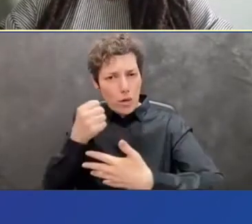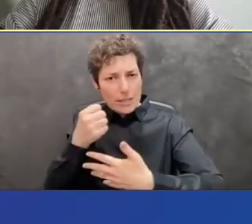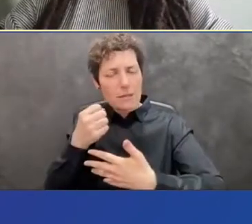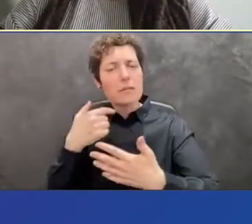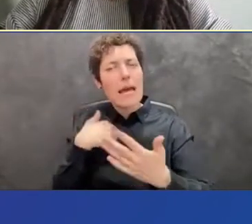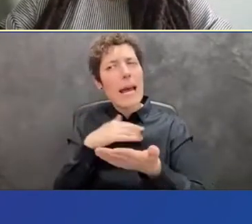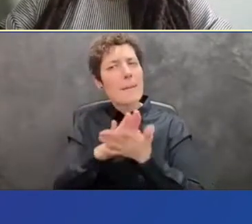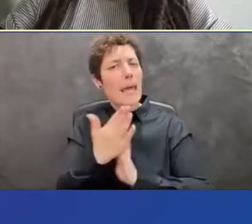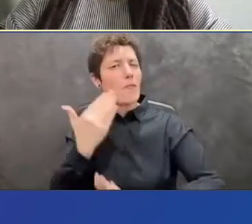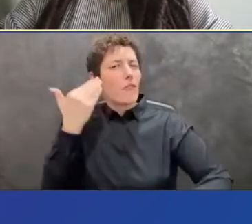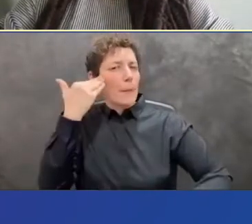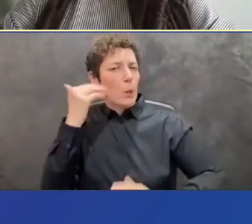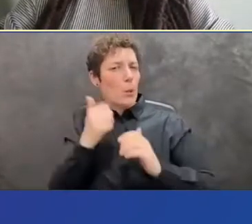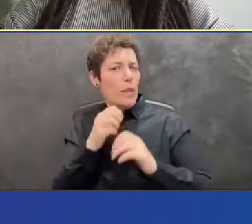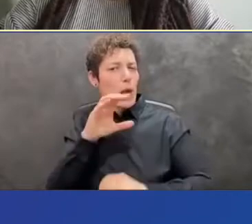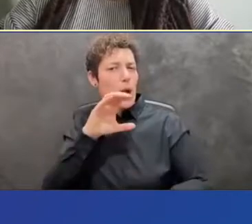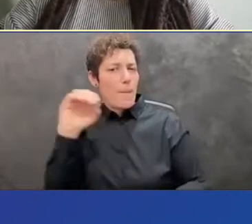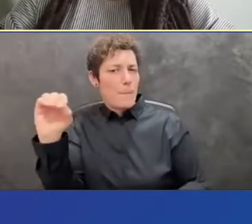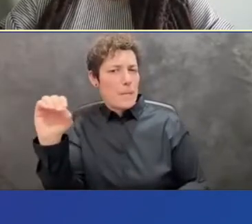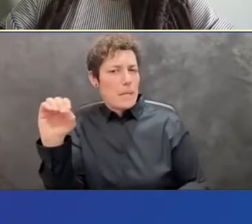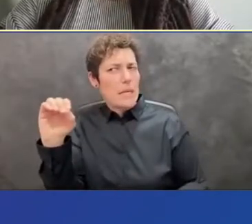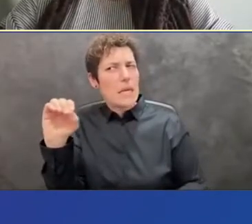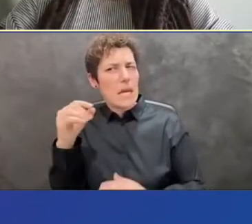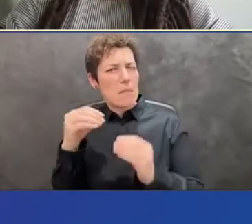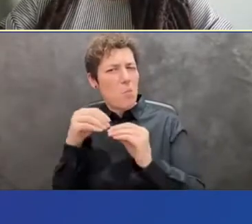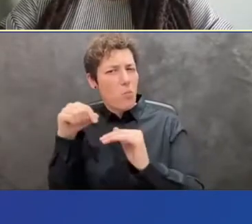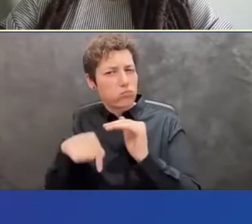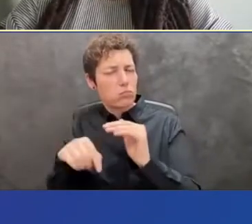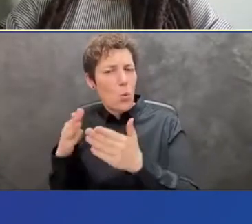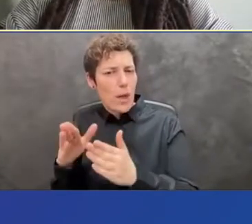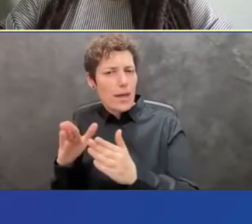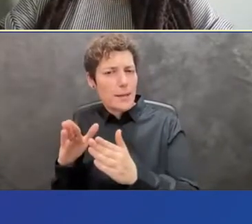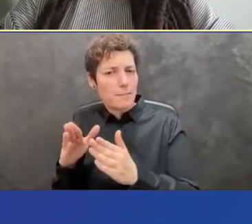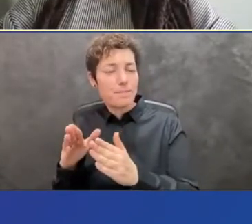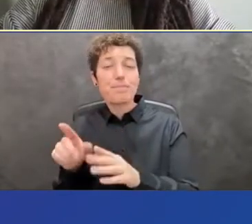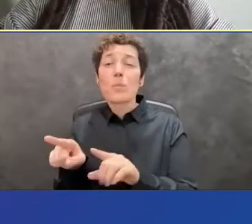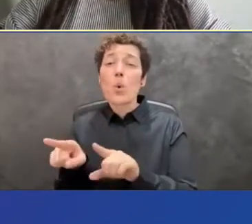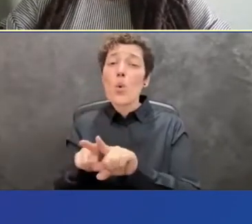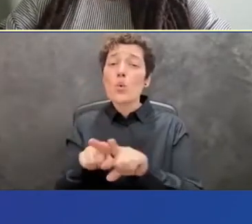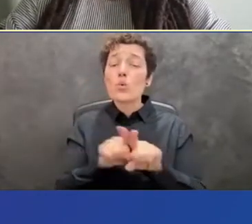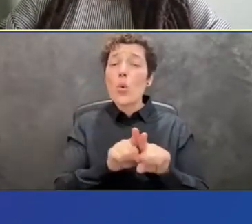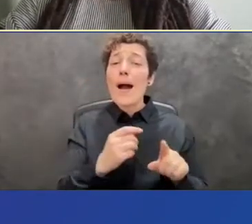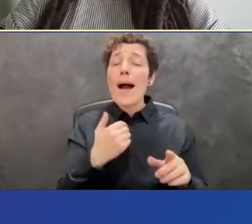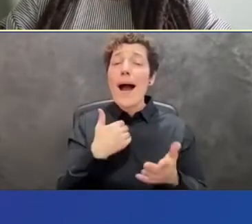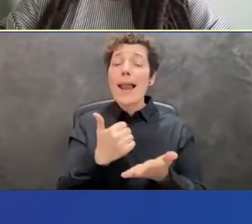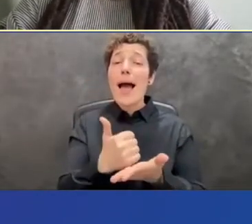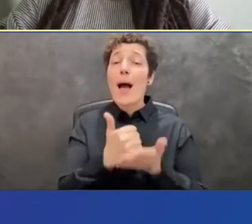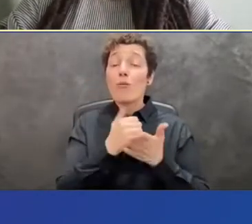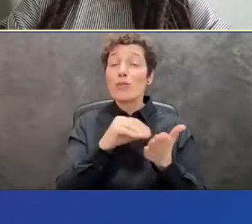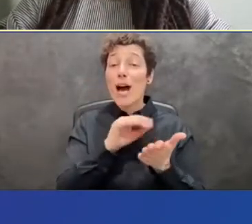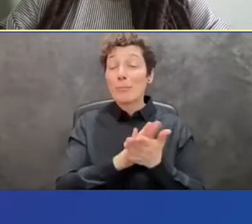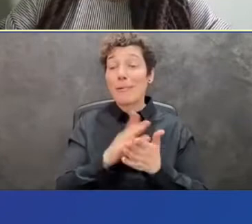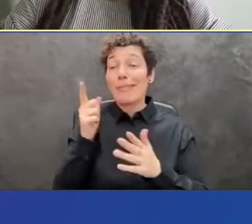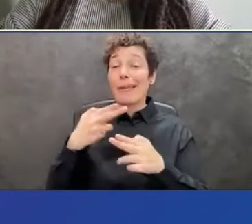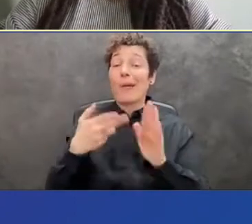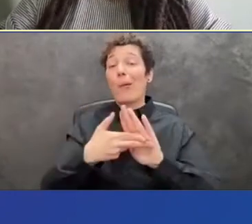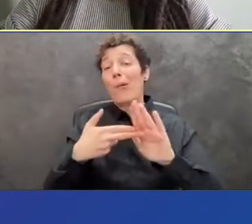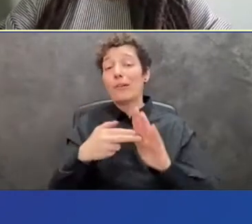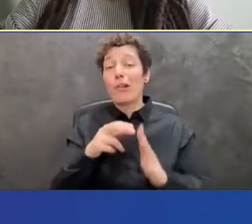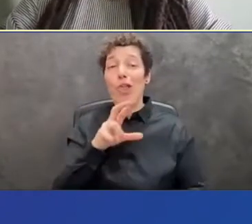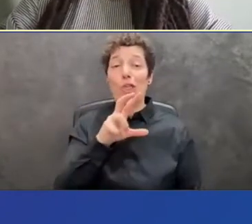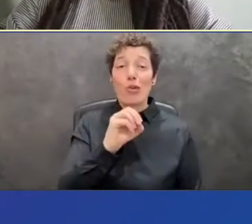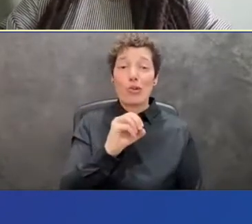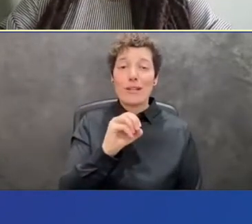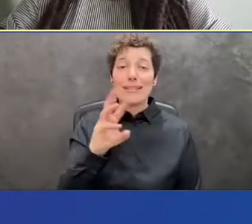way. There was also a really helpful document that we just called the 30-60-90, which provided clear guidelines